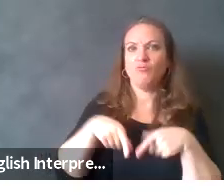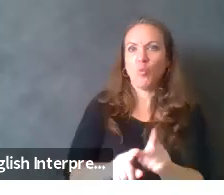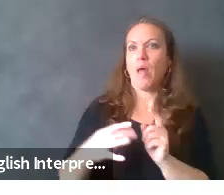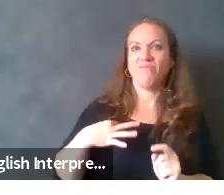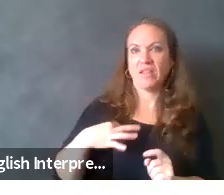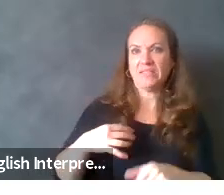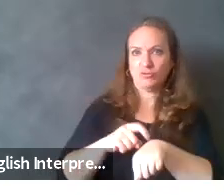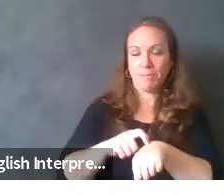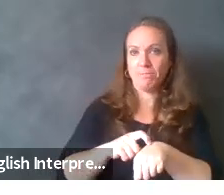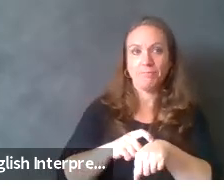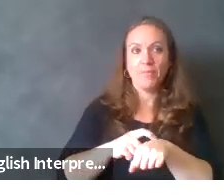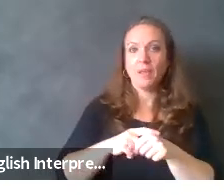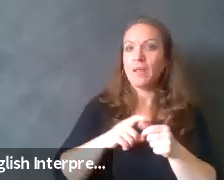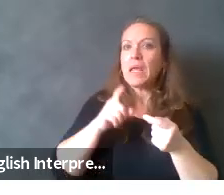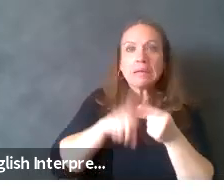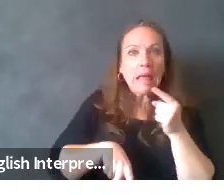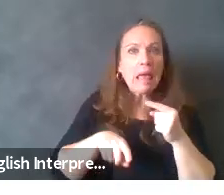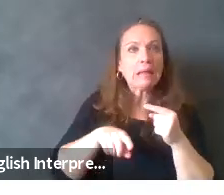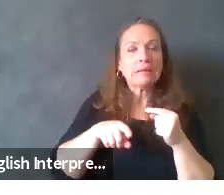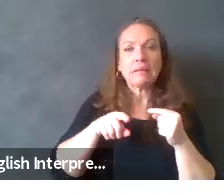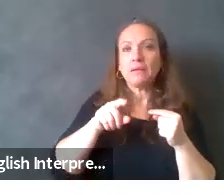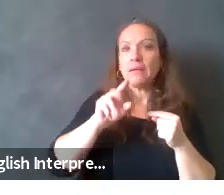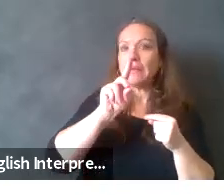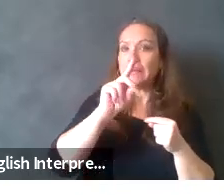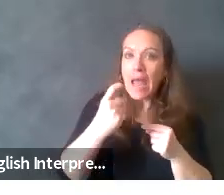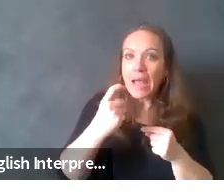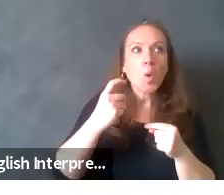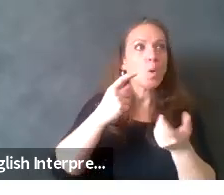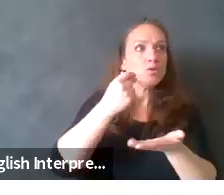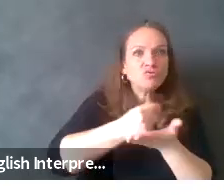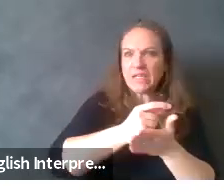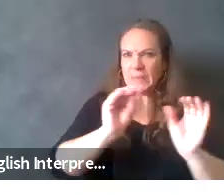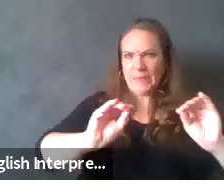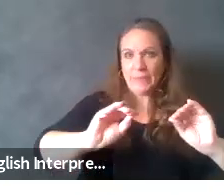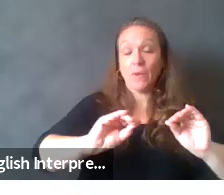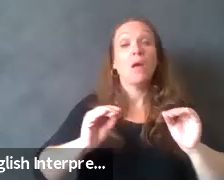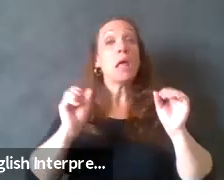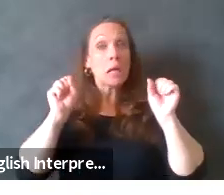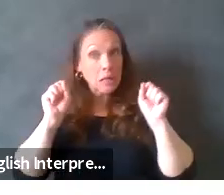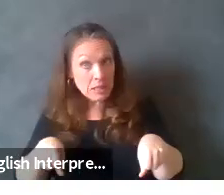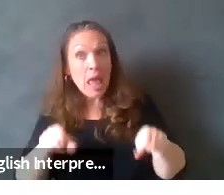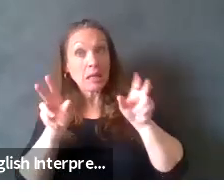cannot diagnose or treat. They can do assessments, but they can't diagnose and treat.